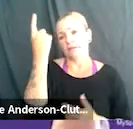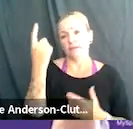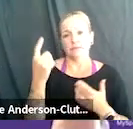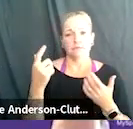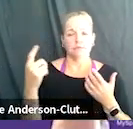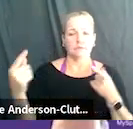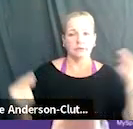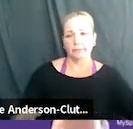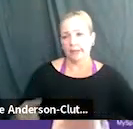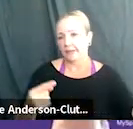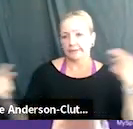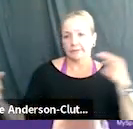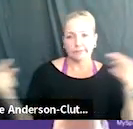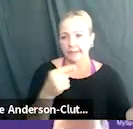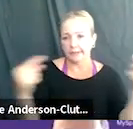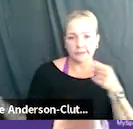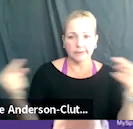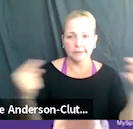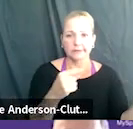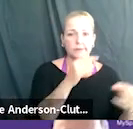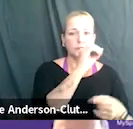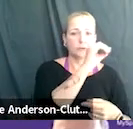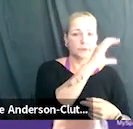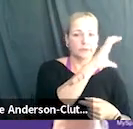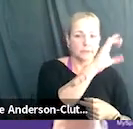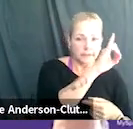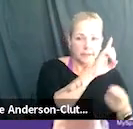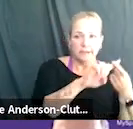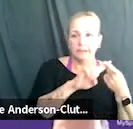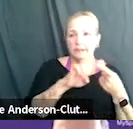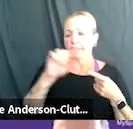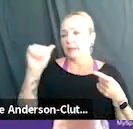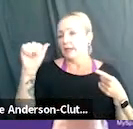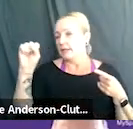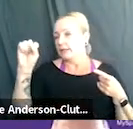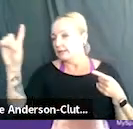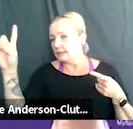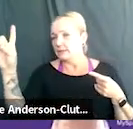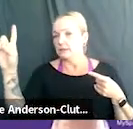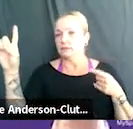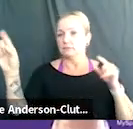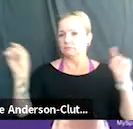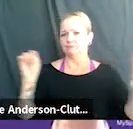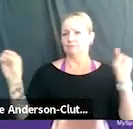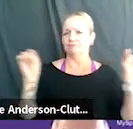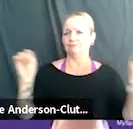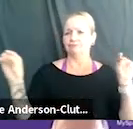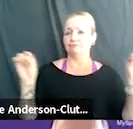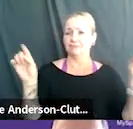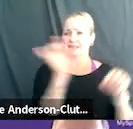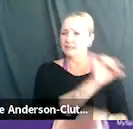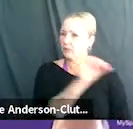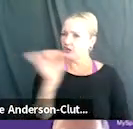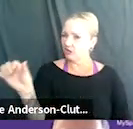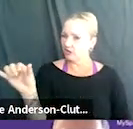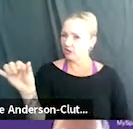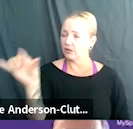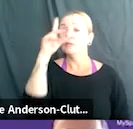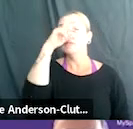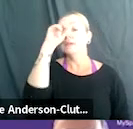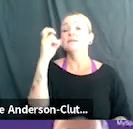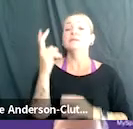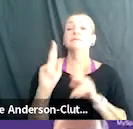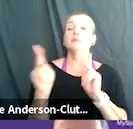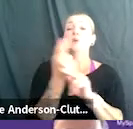with people when we're talking about these kinds of behaviors, first of all, people will sometimes use the word compulsions or